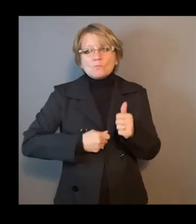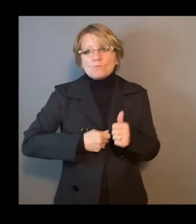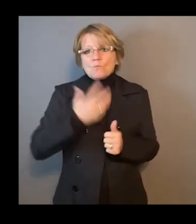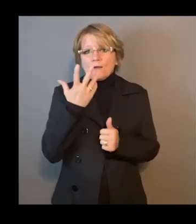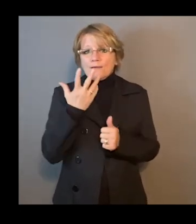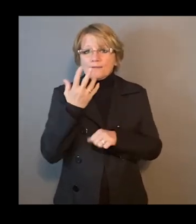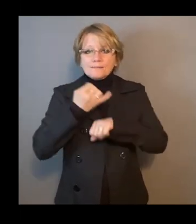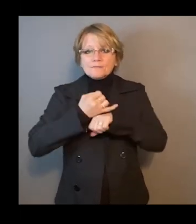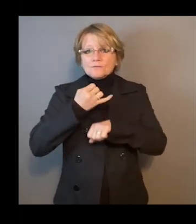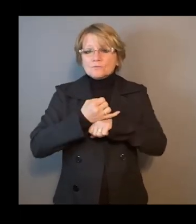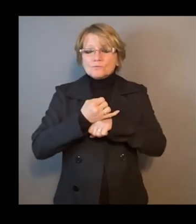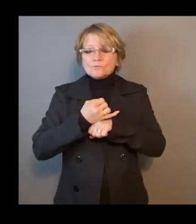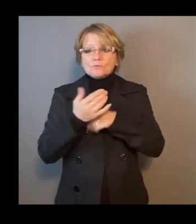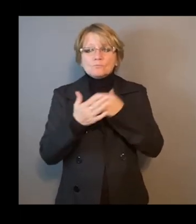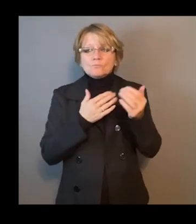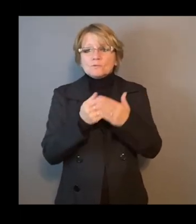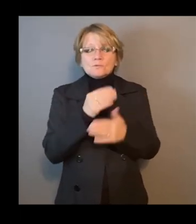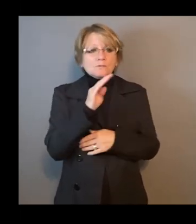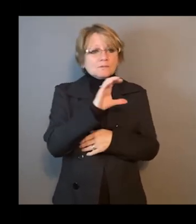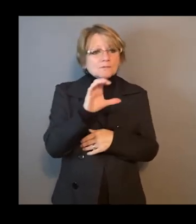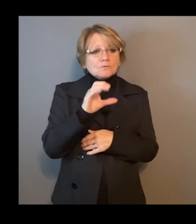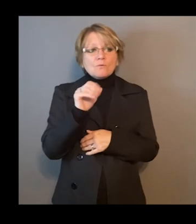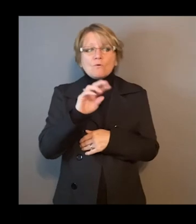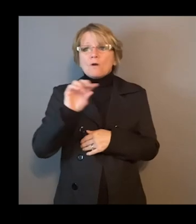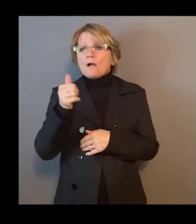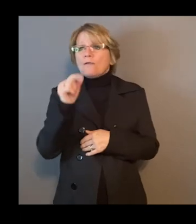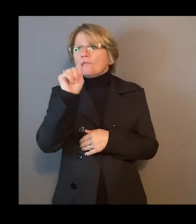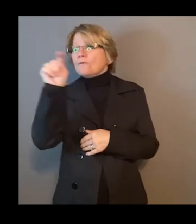white institution, whether it be at Bristol or other,